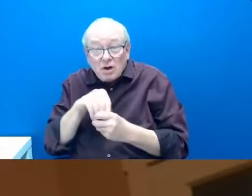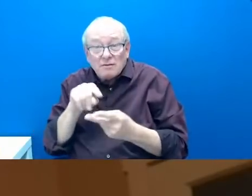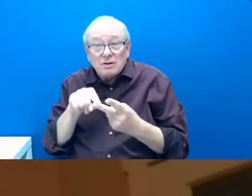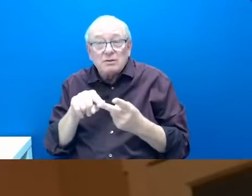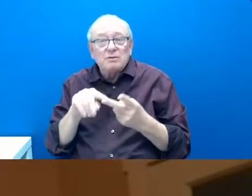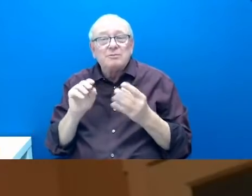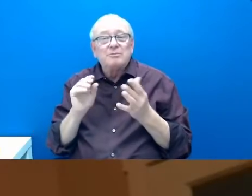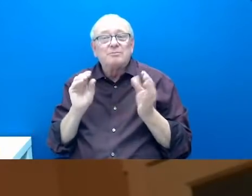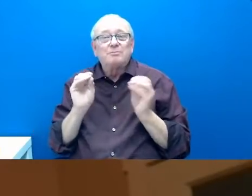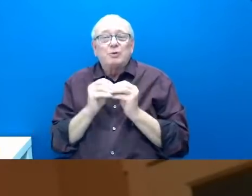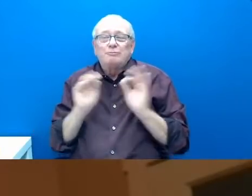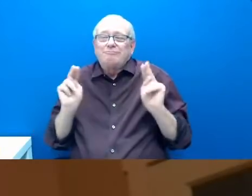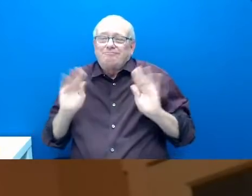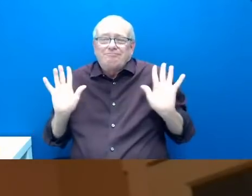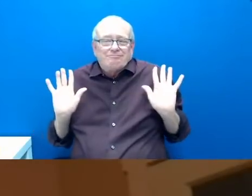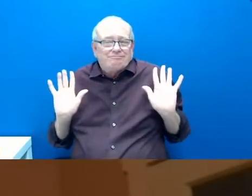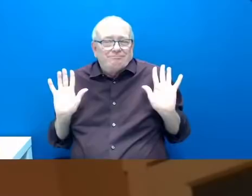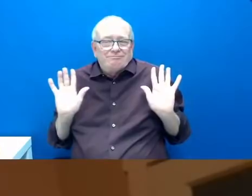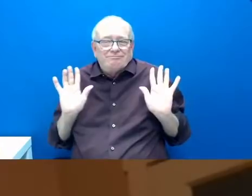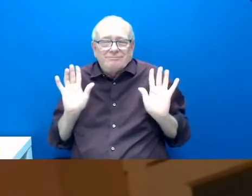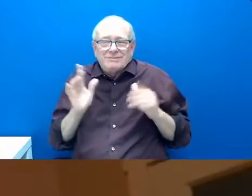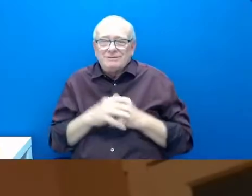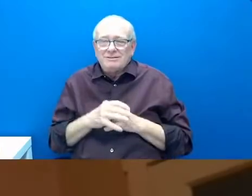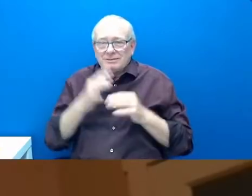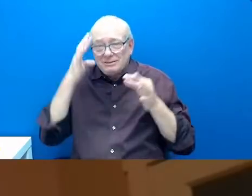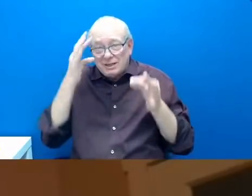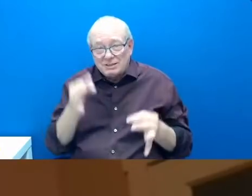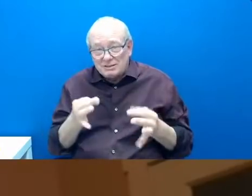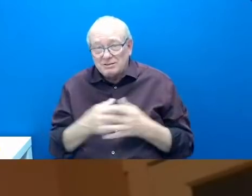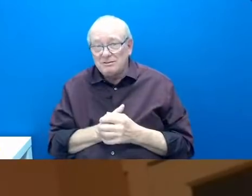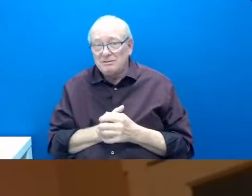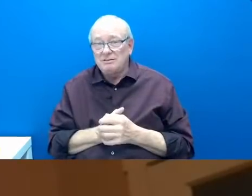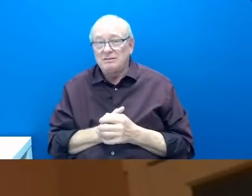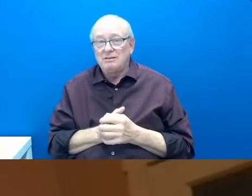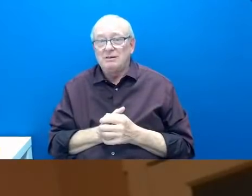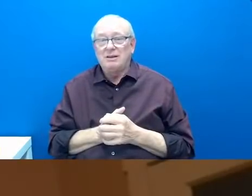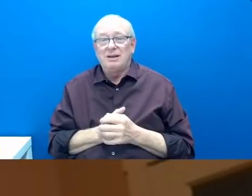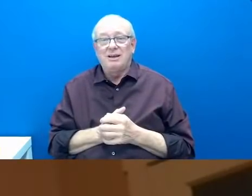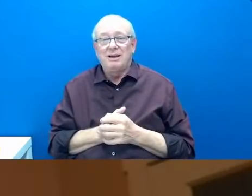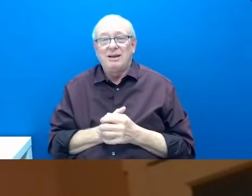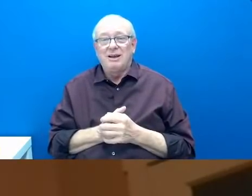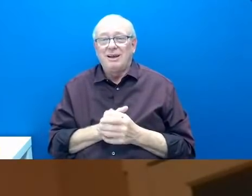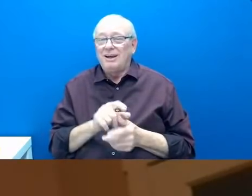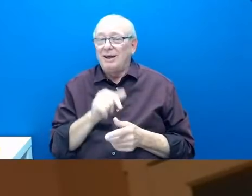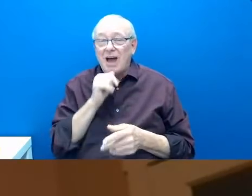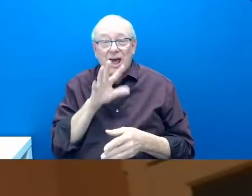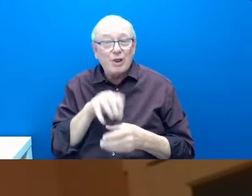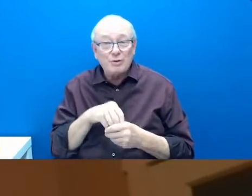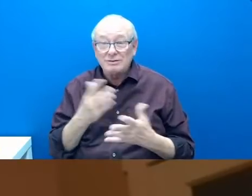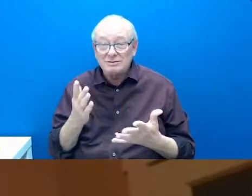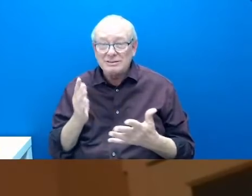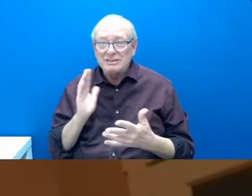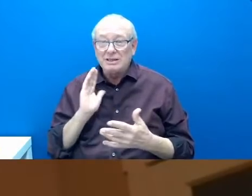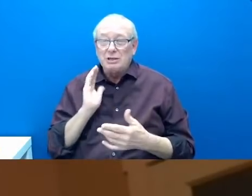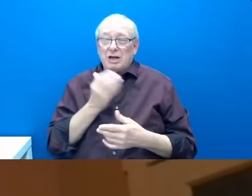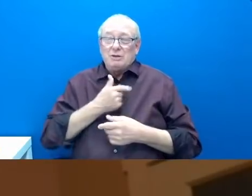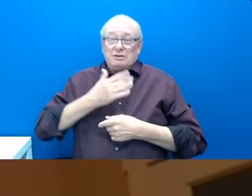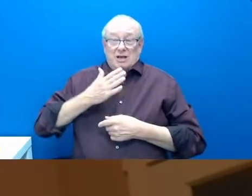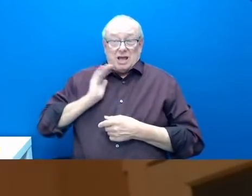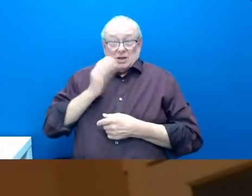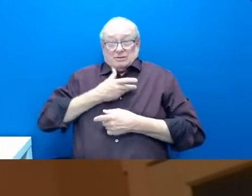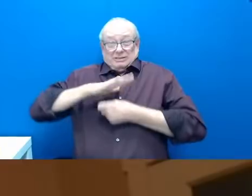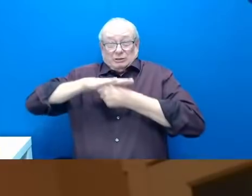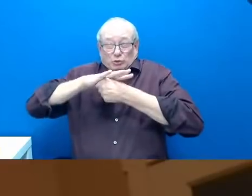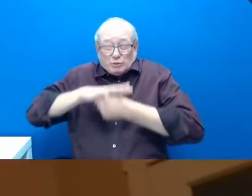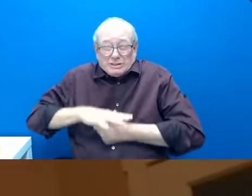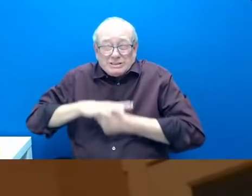made. That does not underscore the moral distress that all of us will be facing if this is enacted. From the ICU physicians who have to use